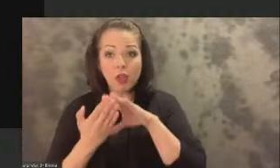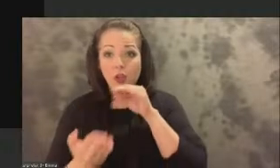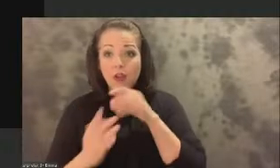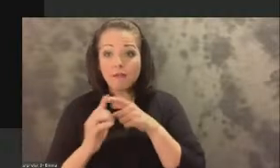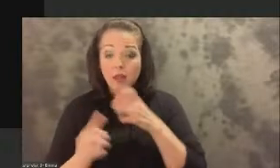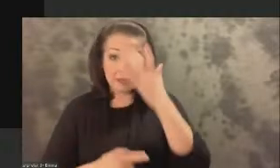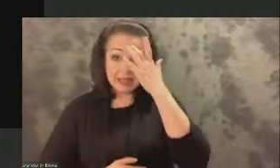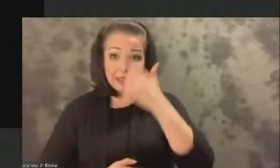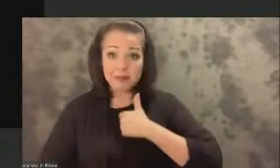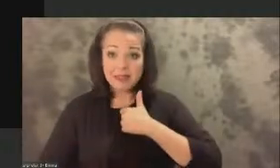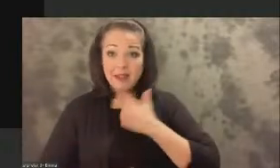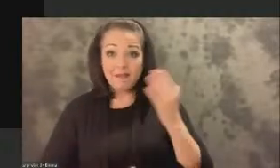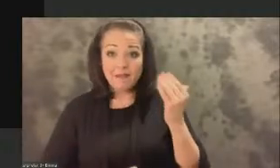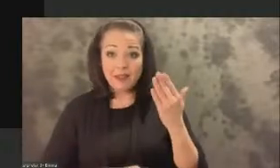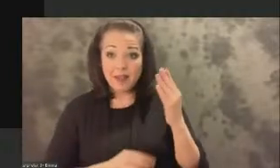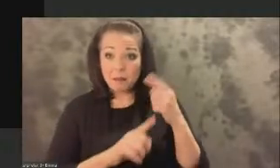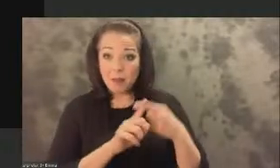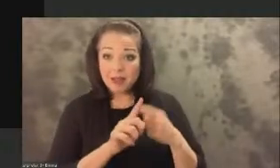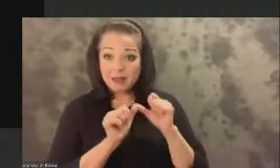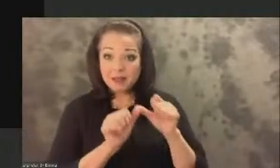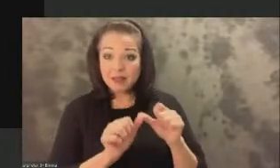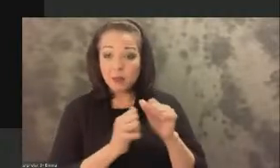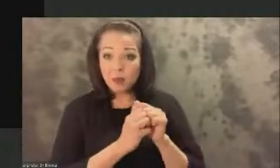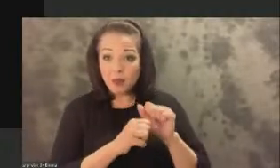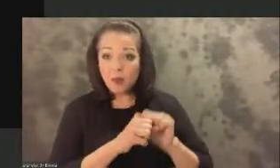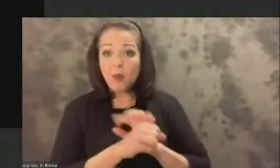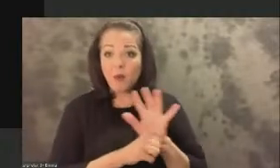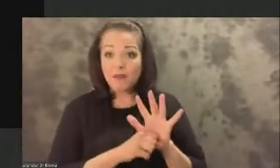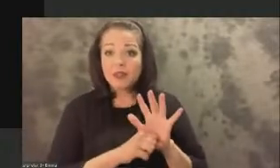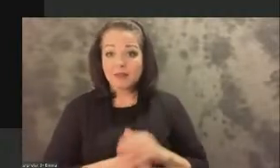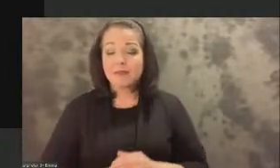15 months with COVID-19.